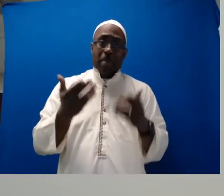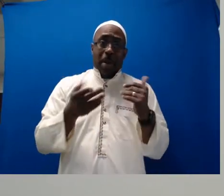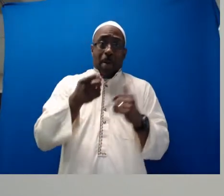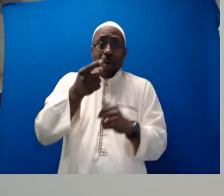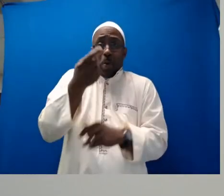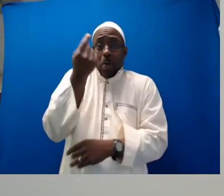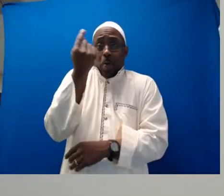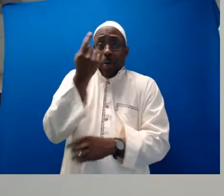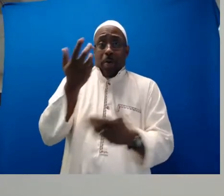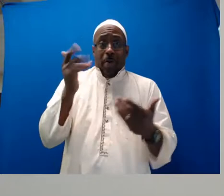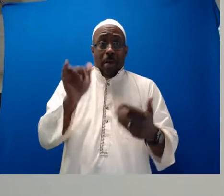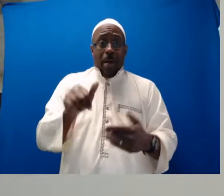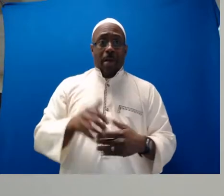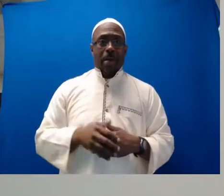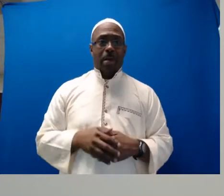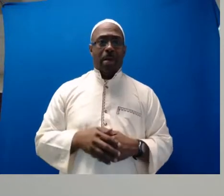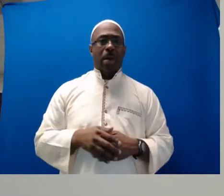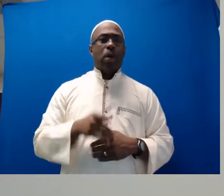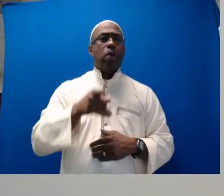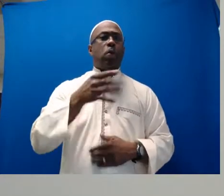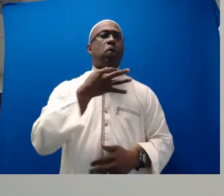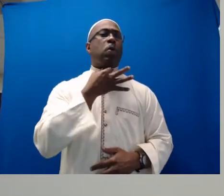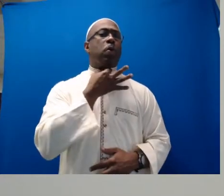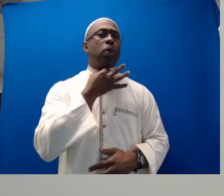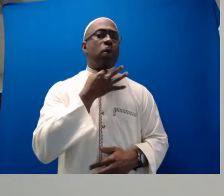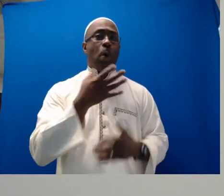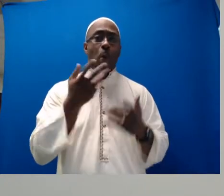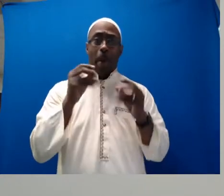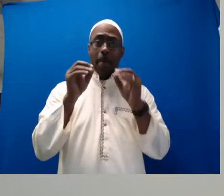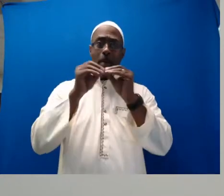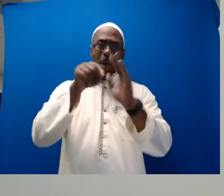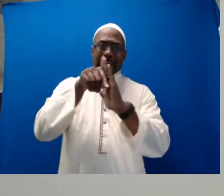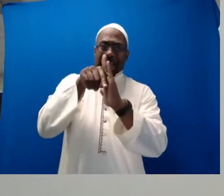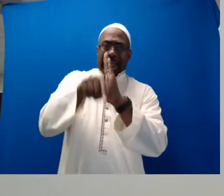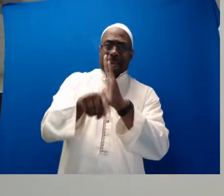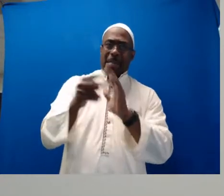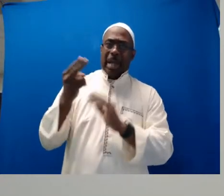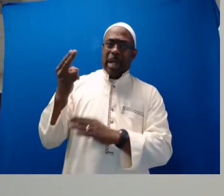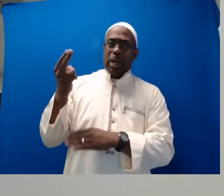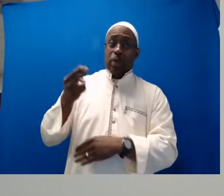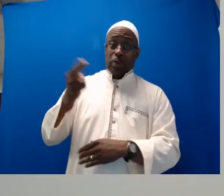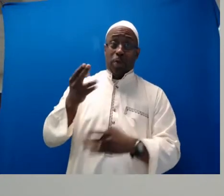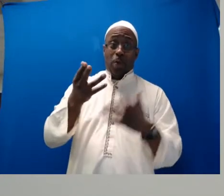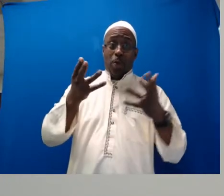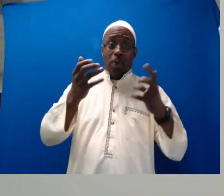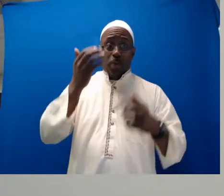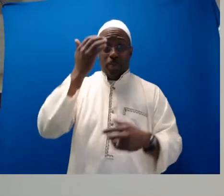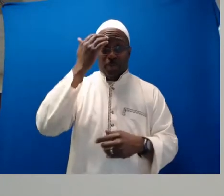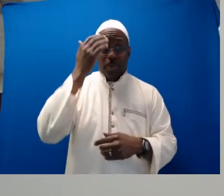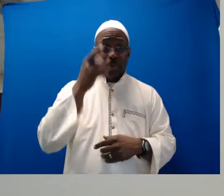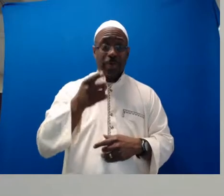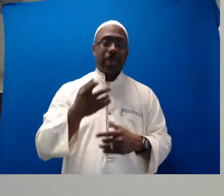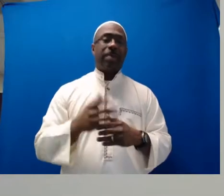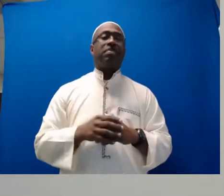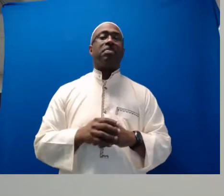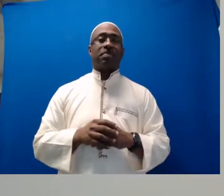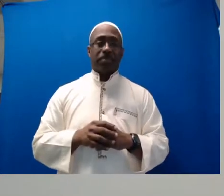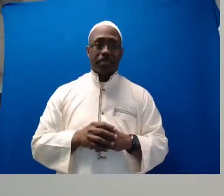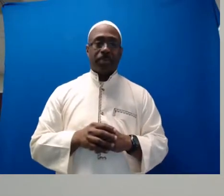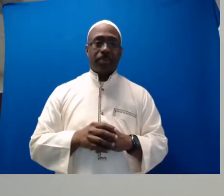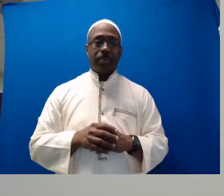tonight, inshallah. So if you're curious and would like to know some more about the history and details of that sort, join us tonight after Salat al-Maghrib, inshallah.